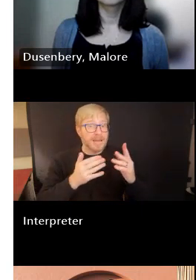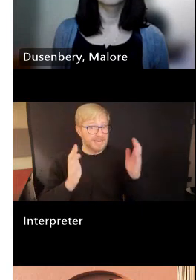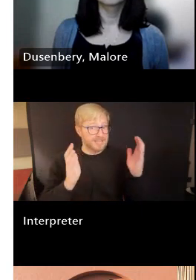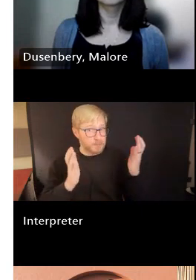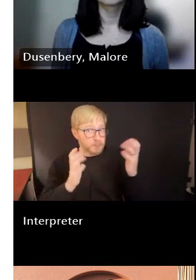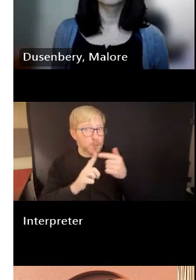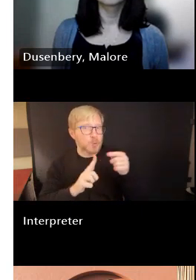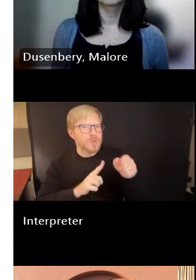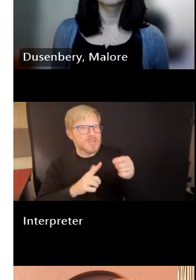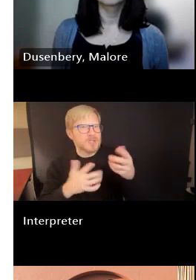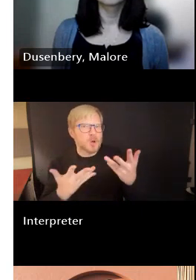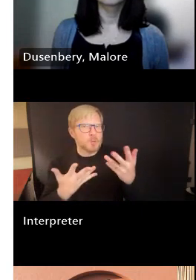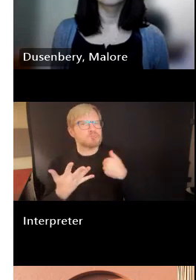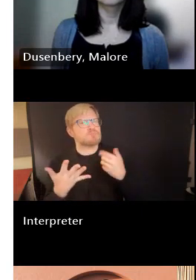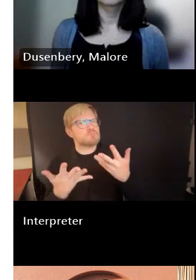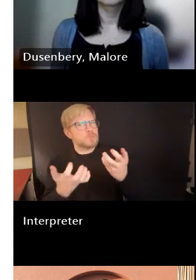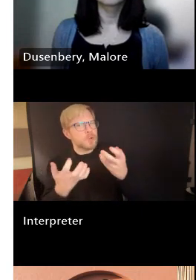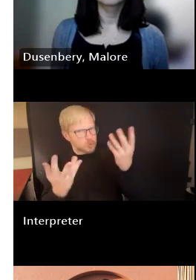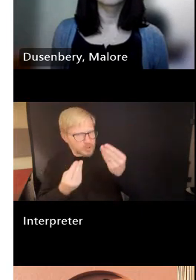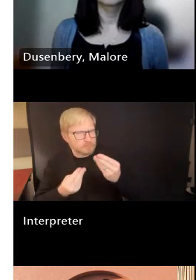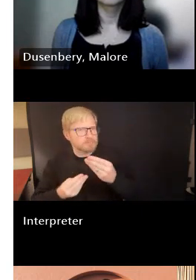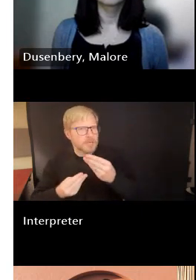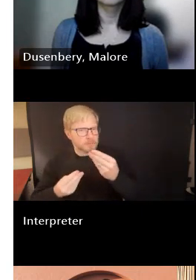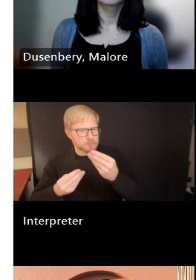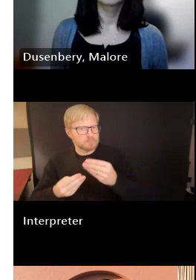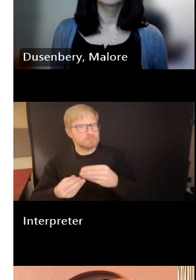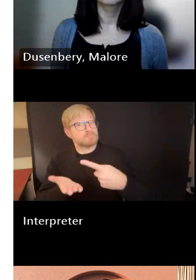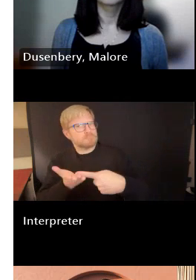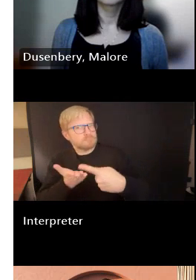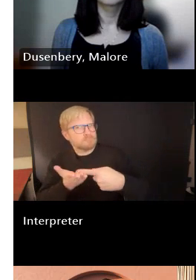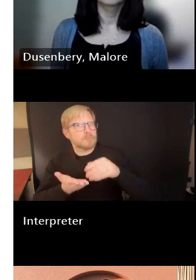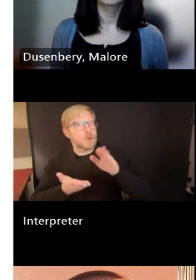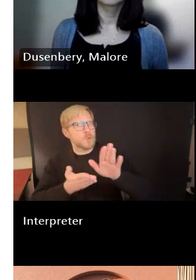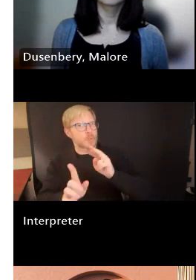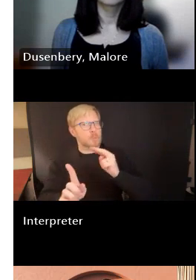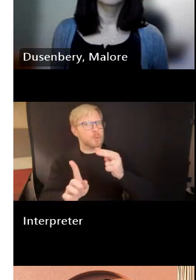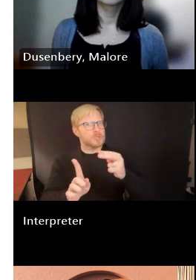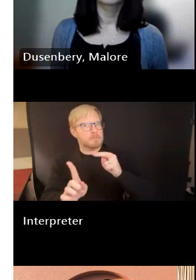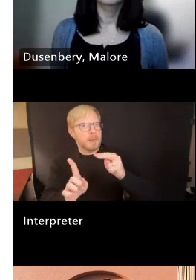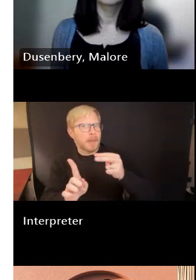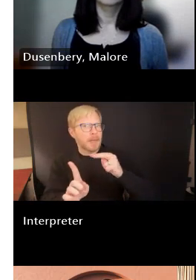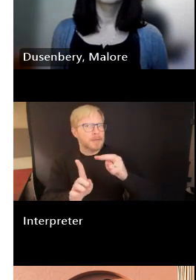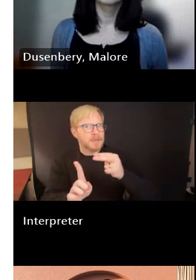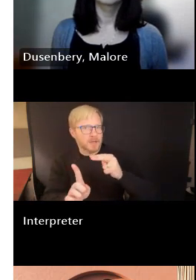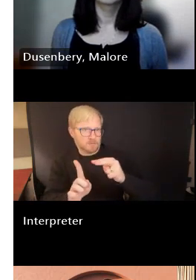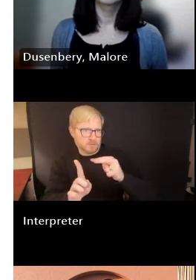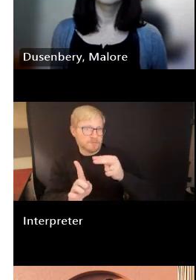you might have, and also if you have any thoughts on traditional systems based on your rich